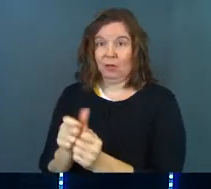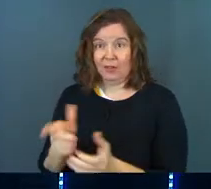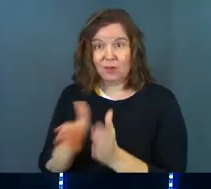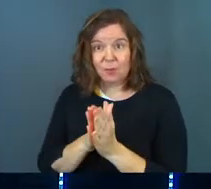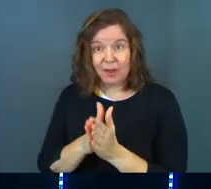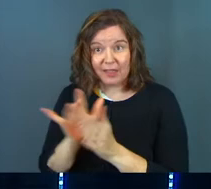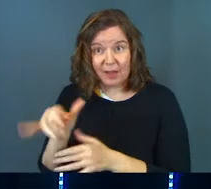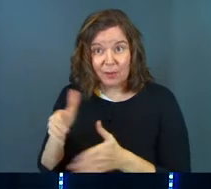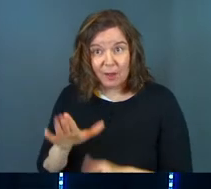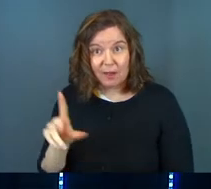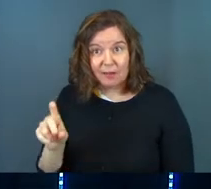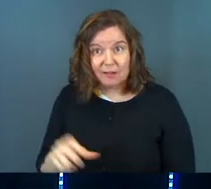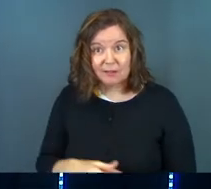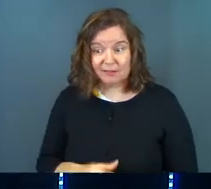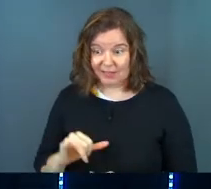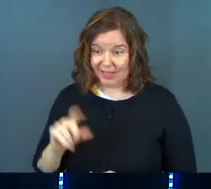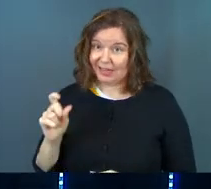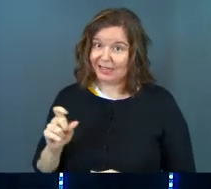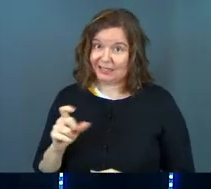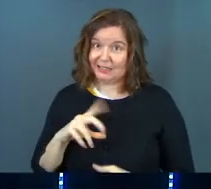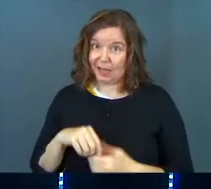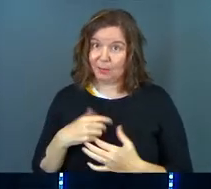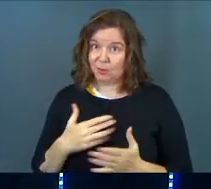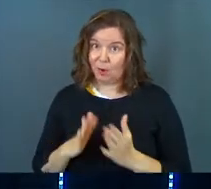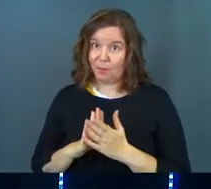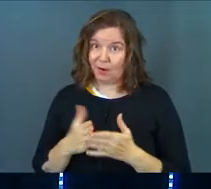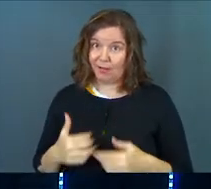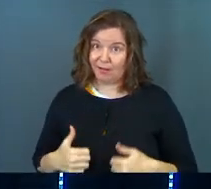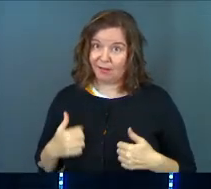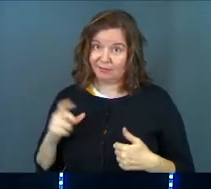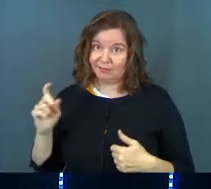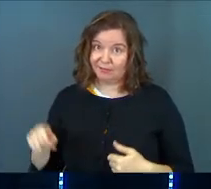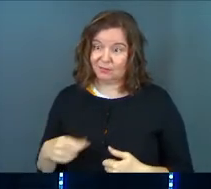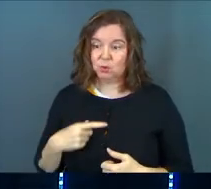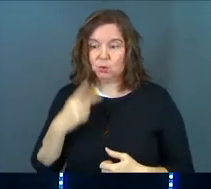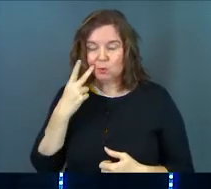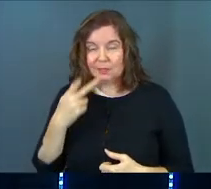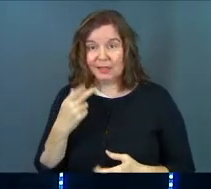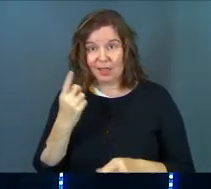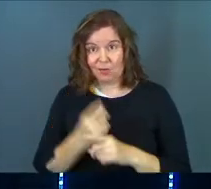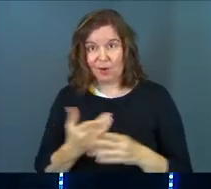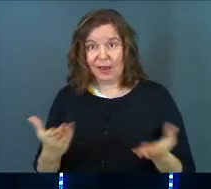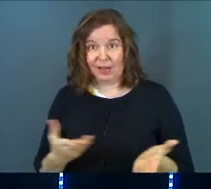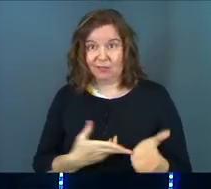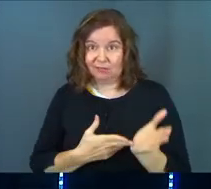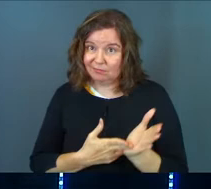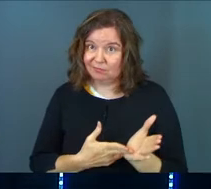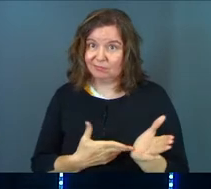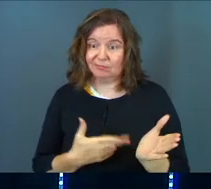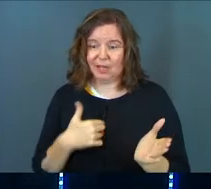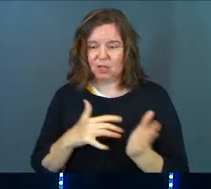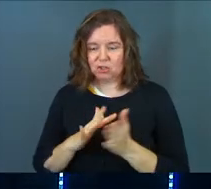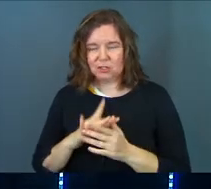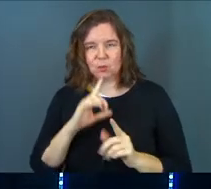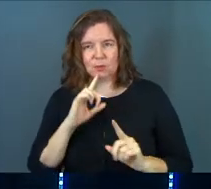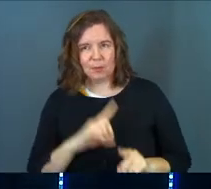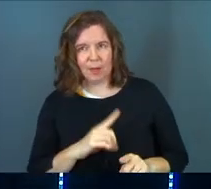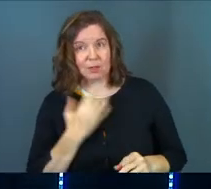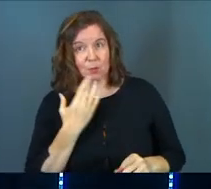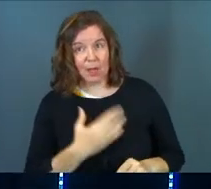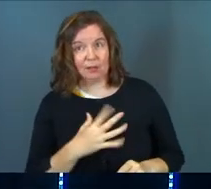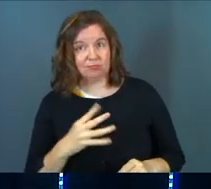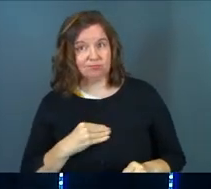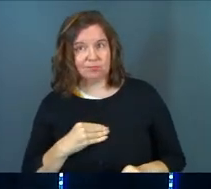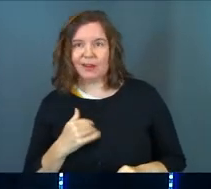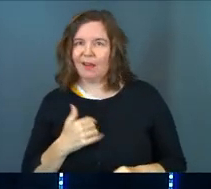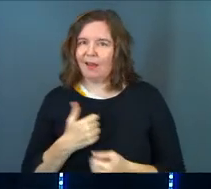You ever pray a prayer like that? That needs to come into our prayers. You see that right here. And Jesus responds well to